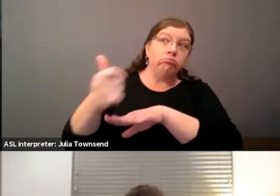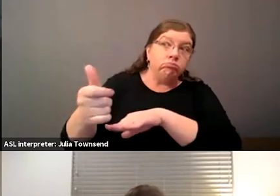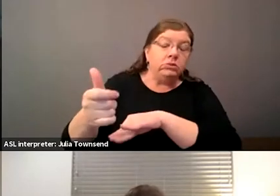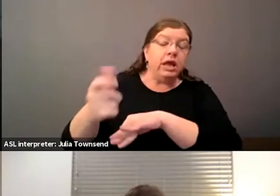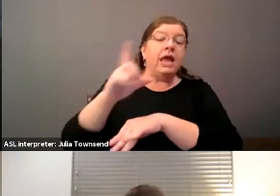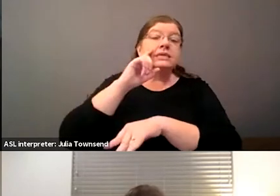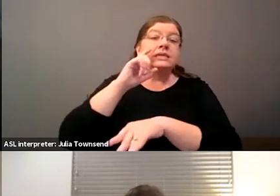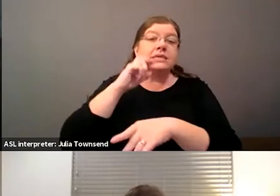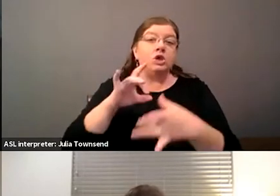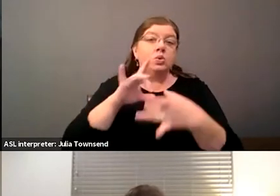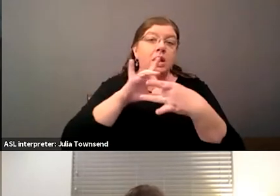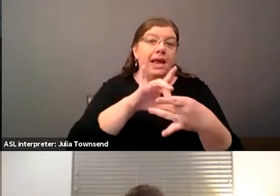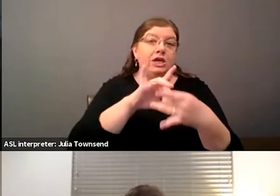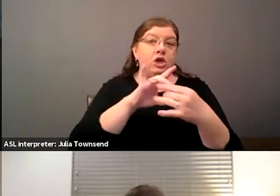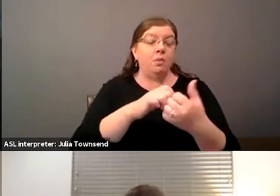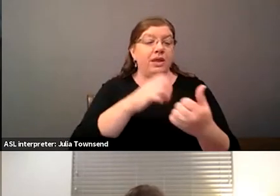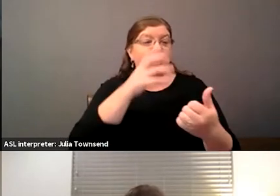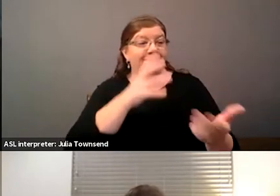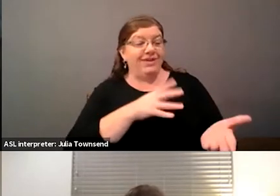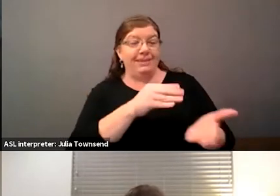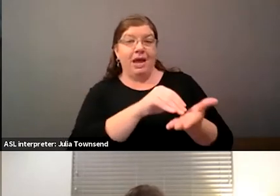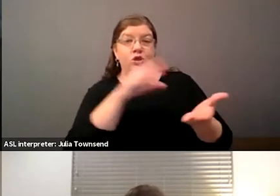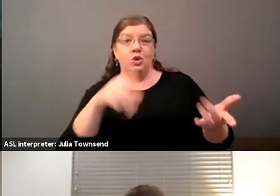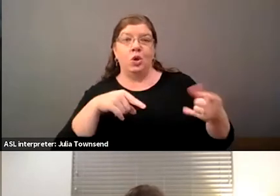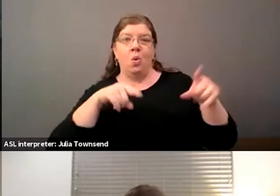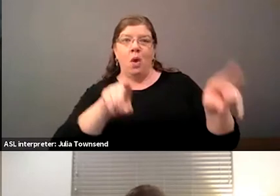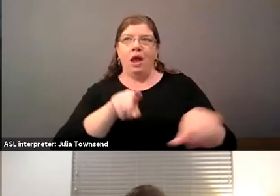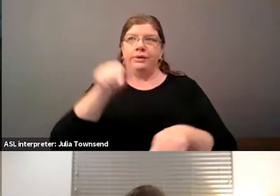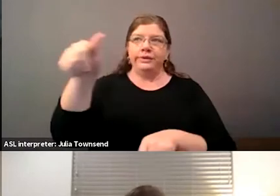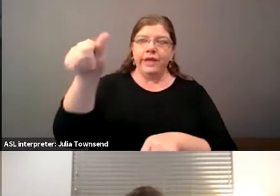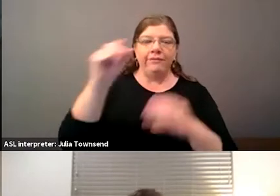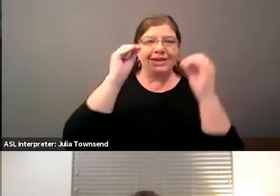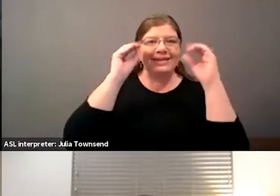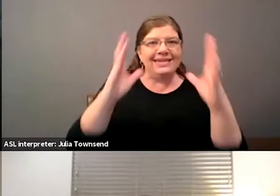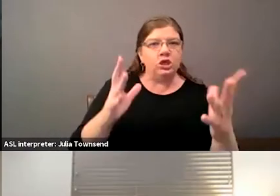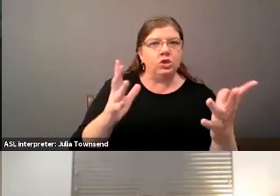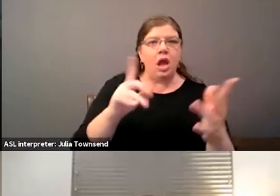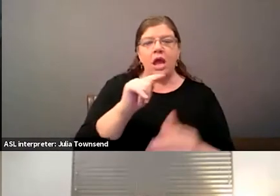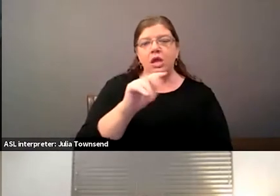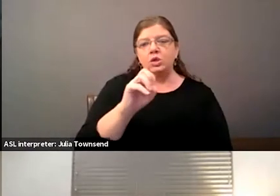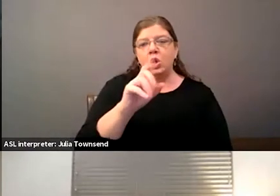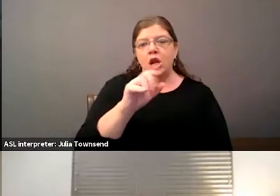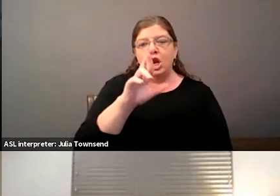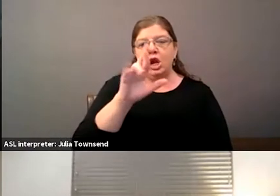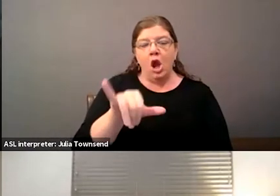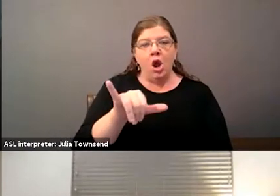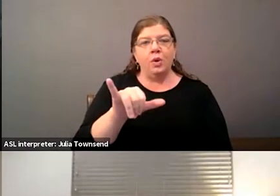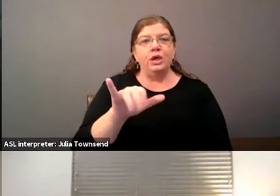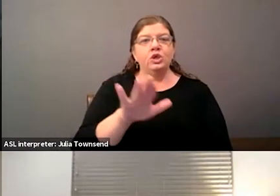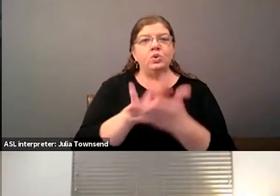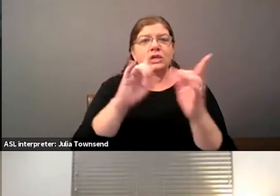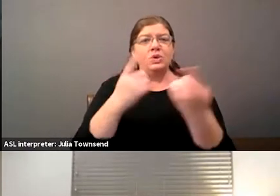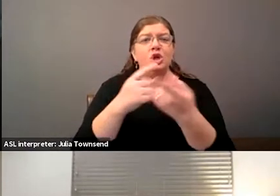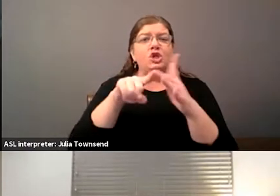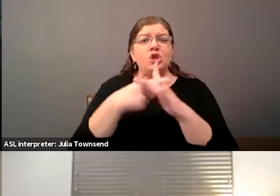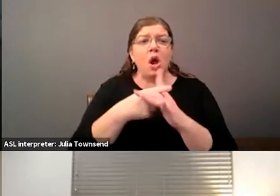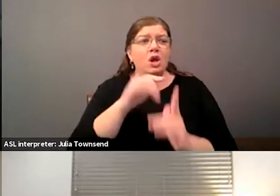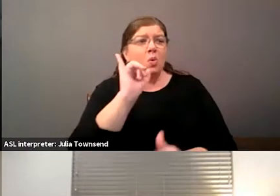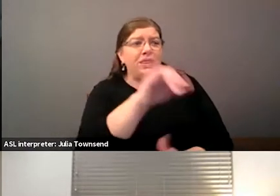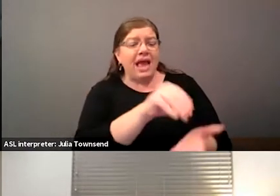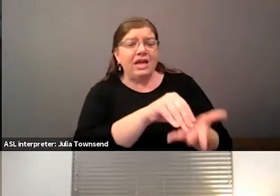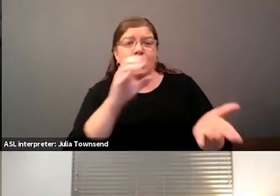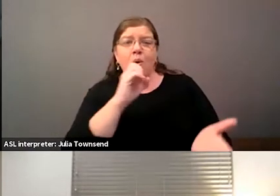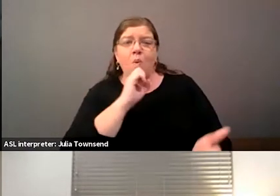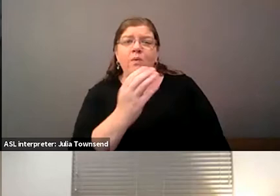sexual relationship with a female student when she was a teacher in the tallari school district starting when that student was 14 years old for